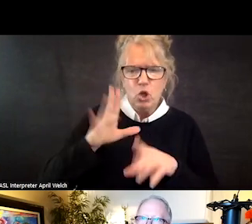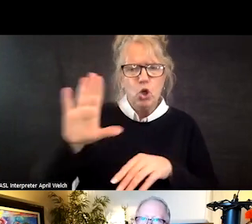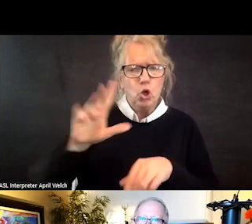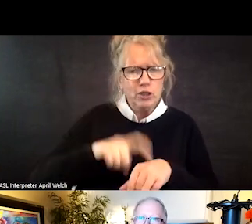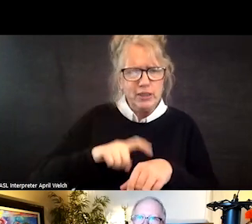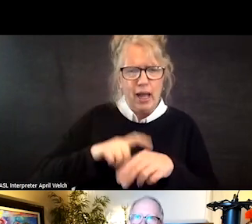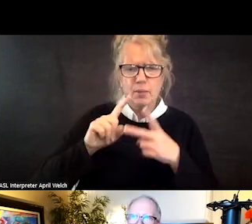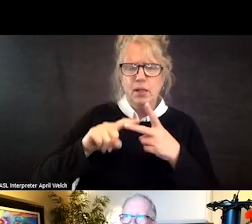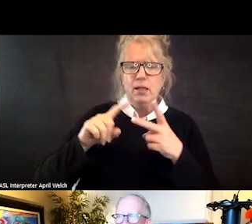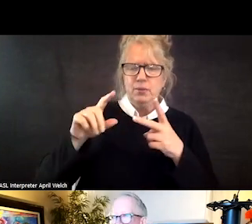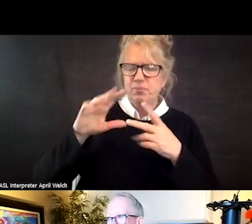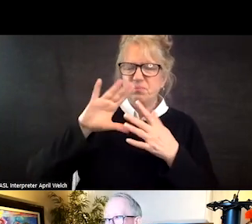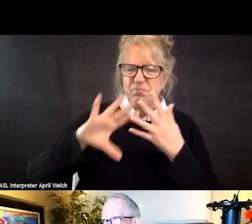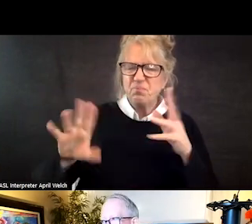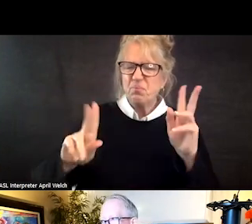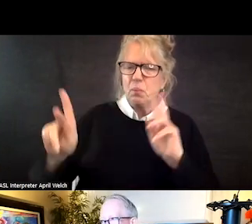Marsha Linehan's